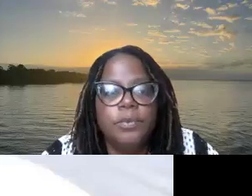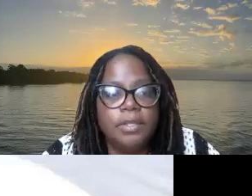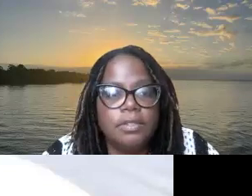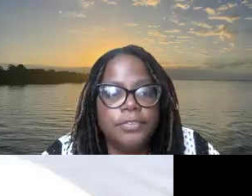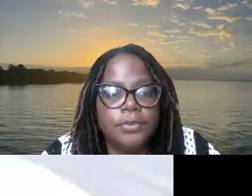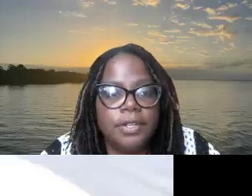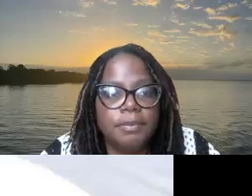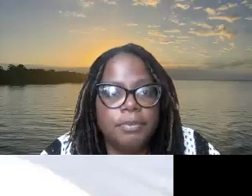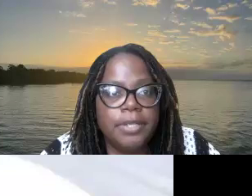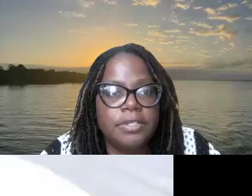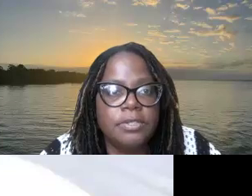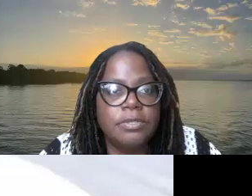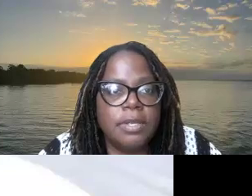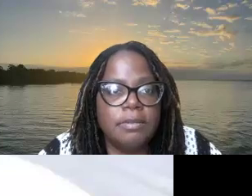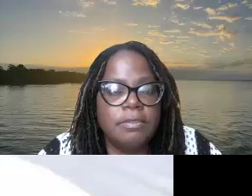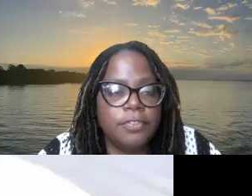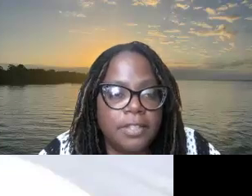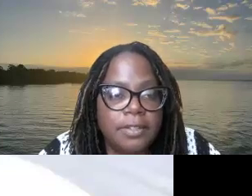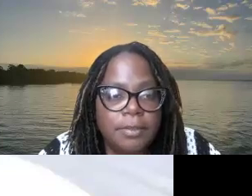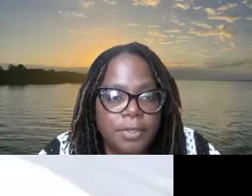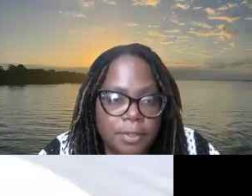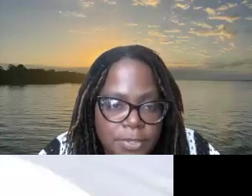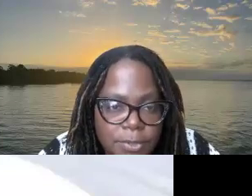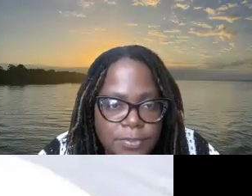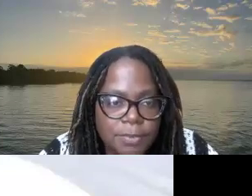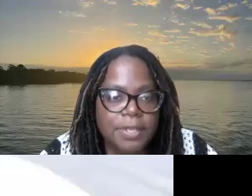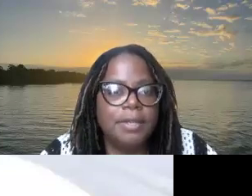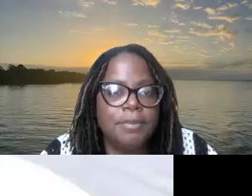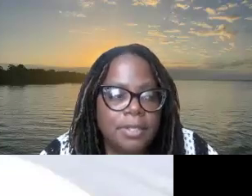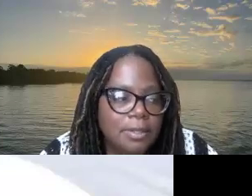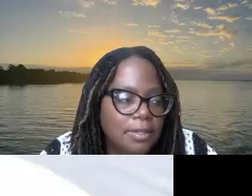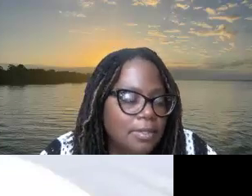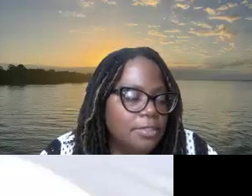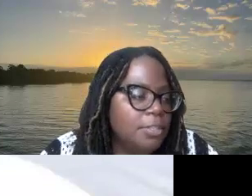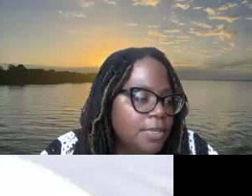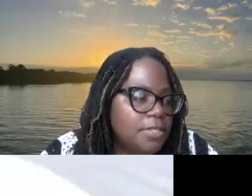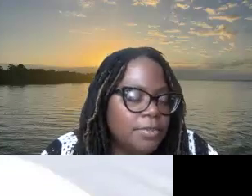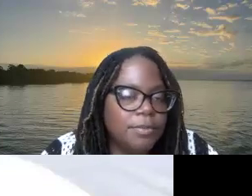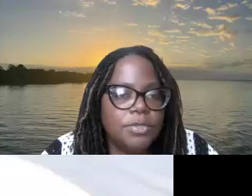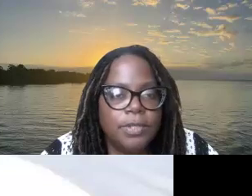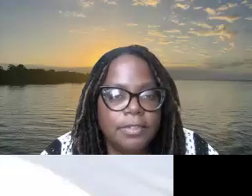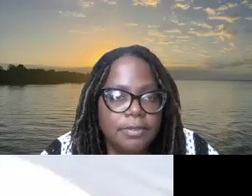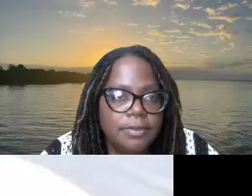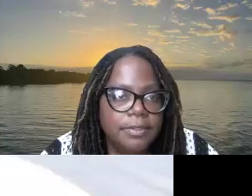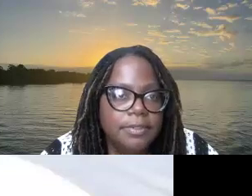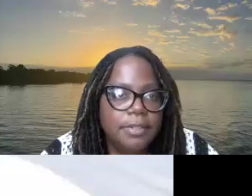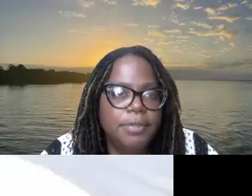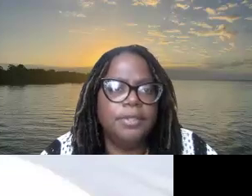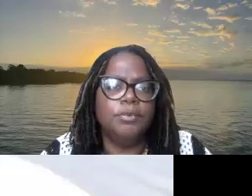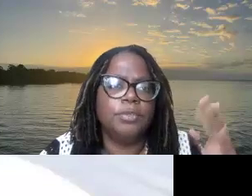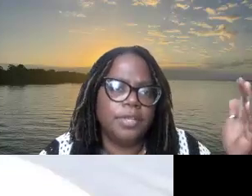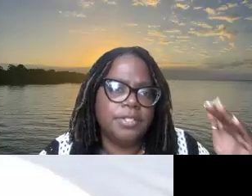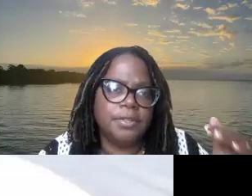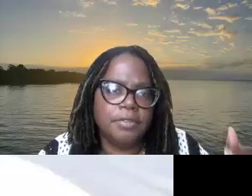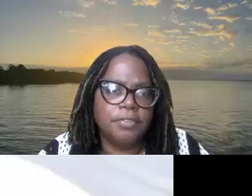that we look for practitioners that reflect the community that we serve. So it may not be the cheapest or the most well-known or